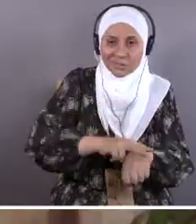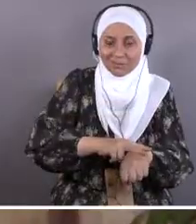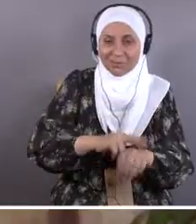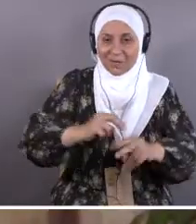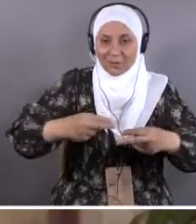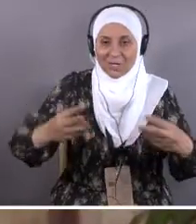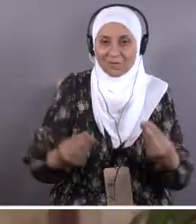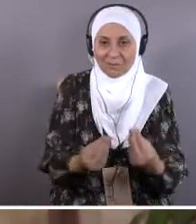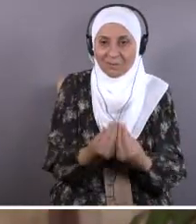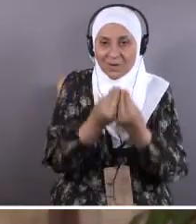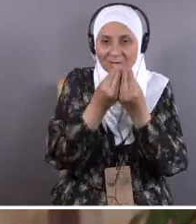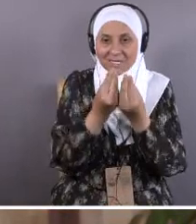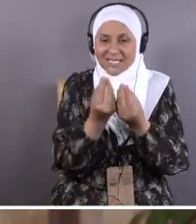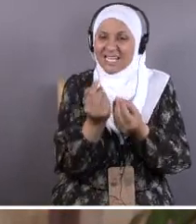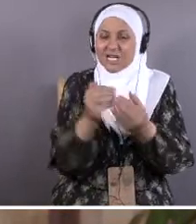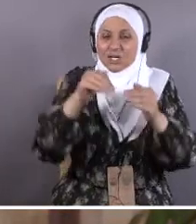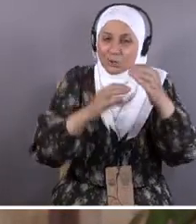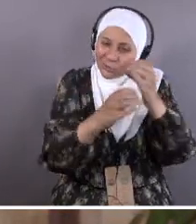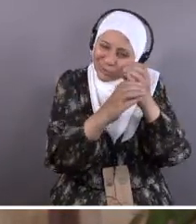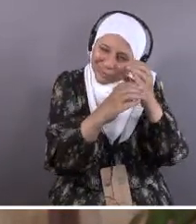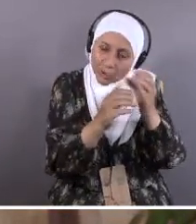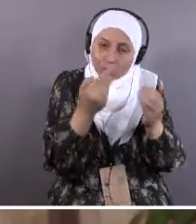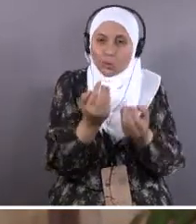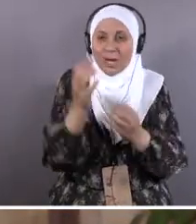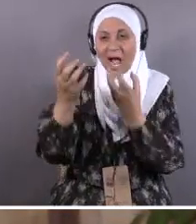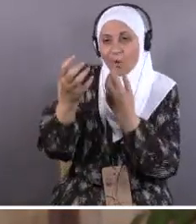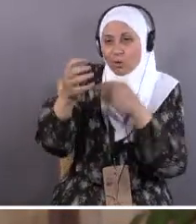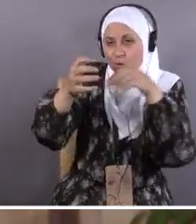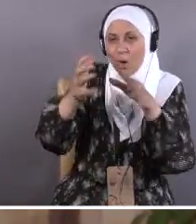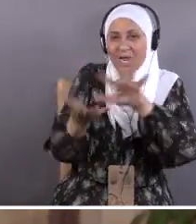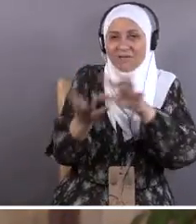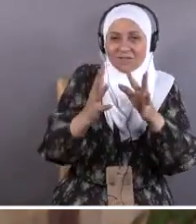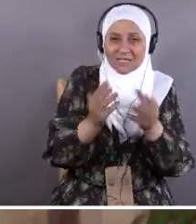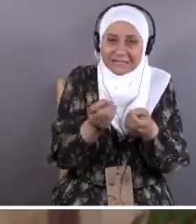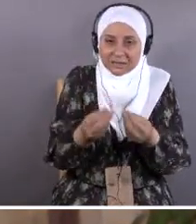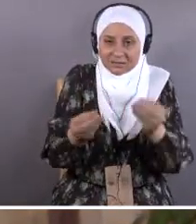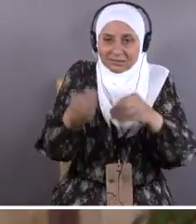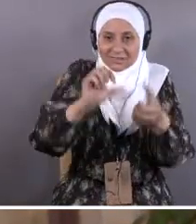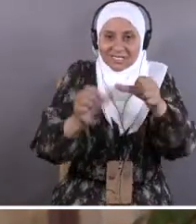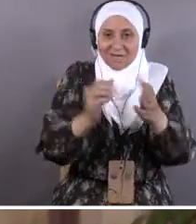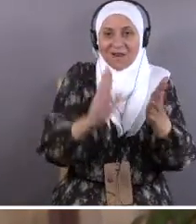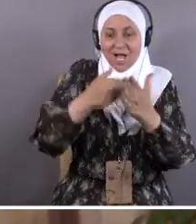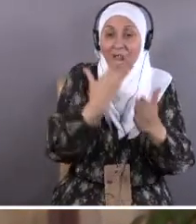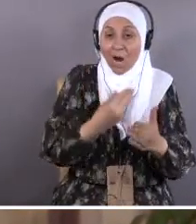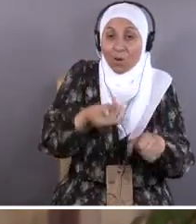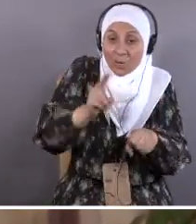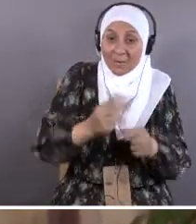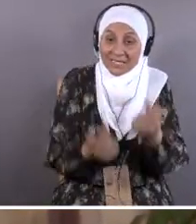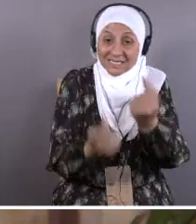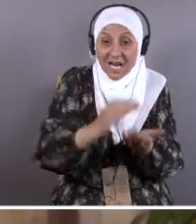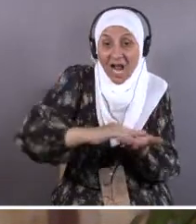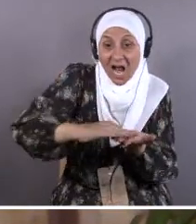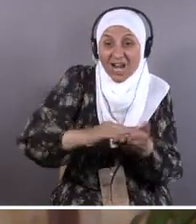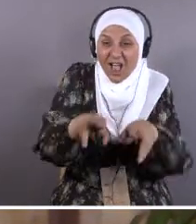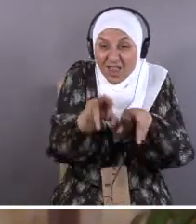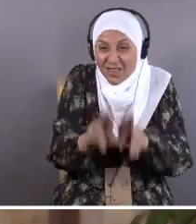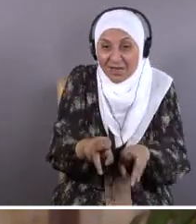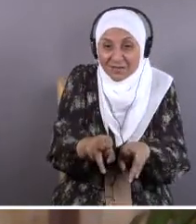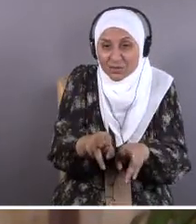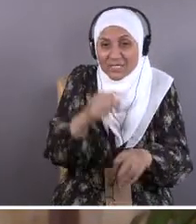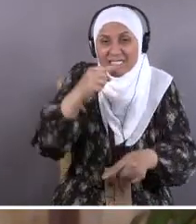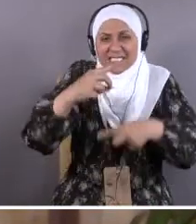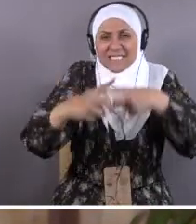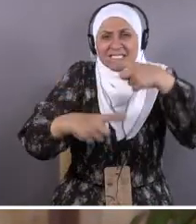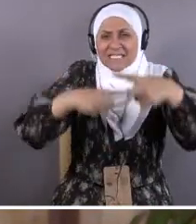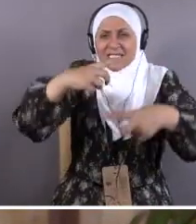that is maintained by those who have farmed the same land for generations. We have also looked at the importance of